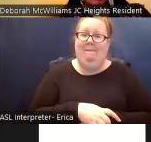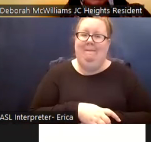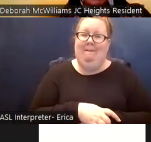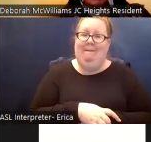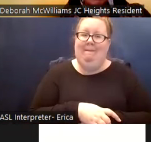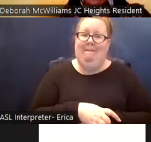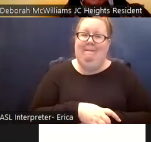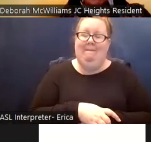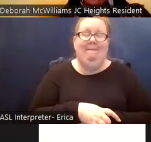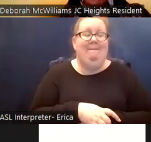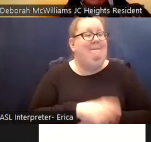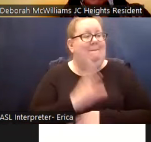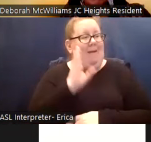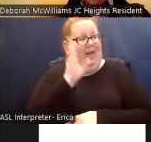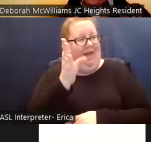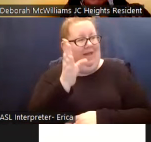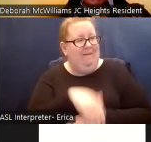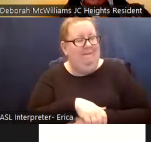Hi.